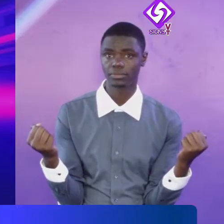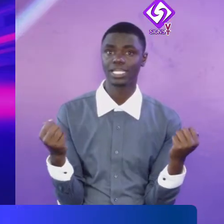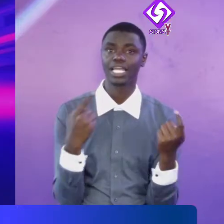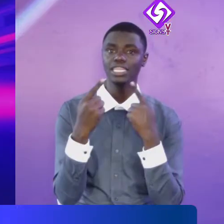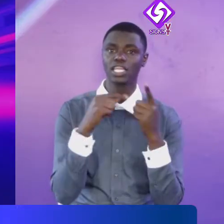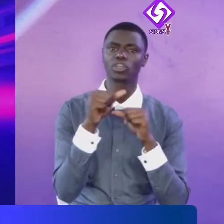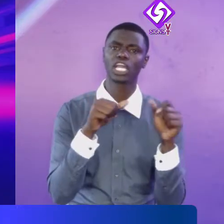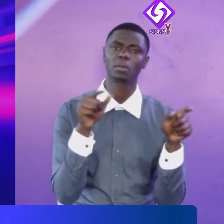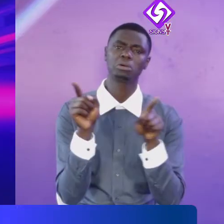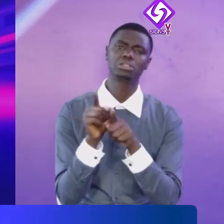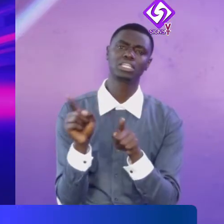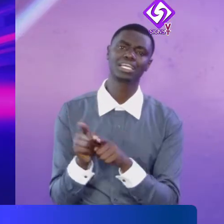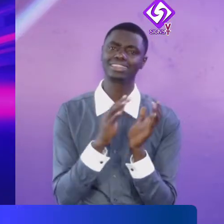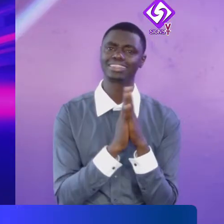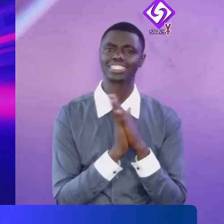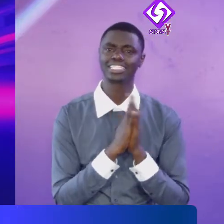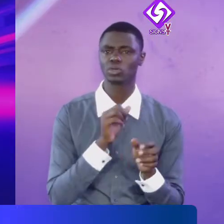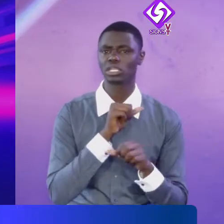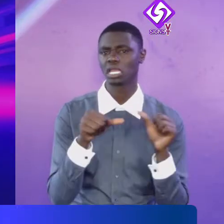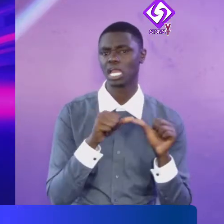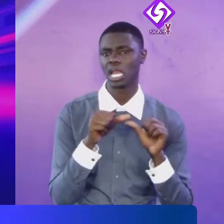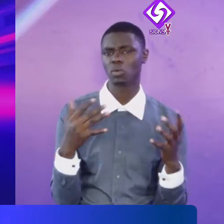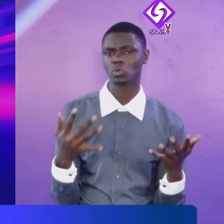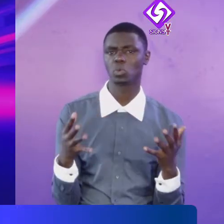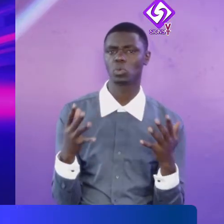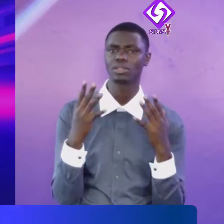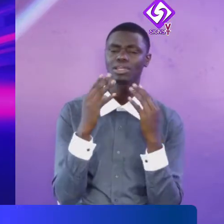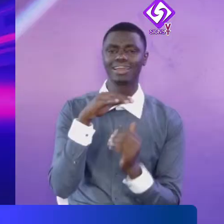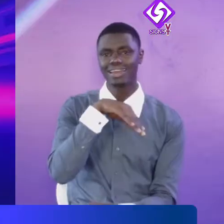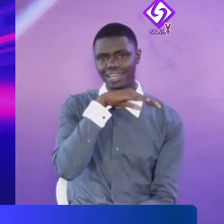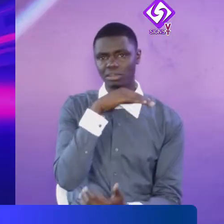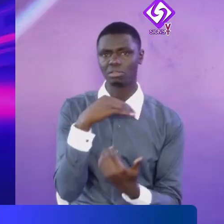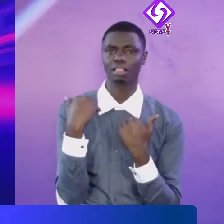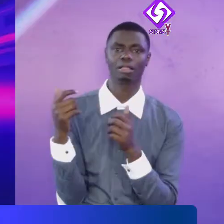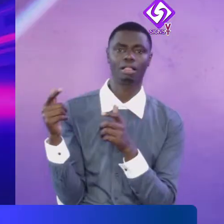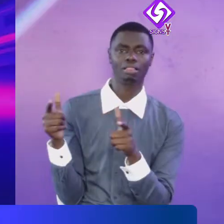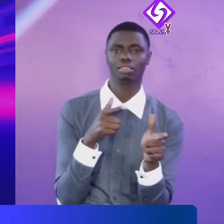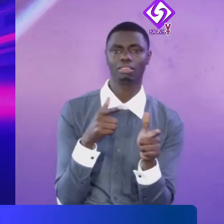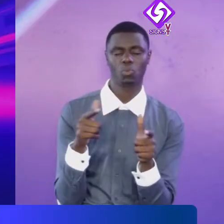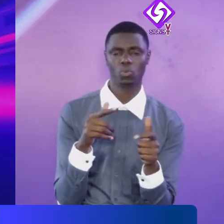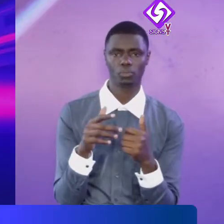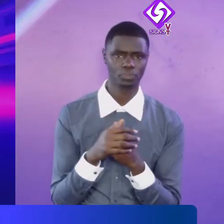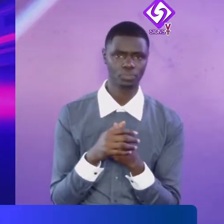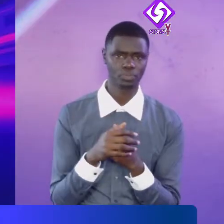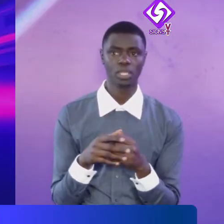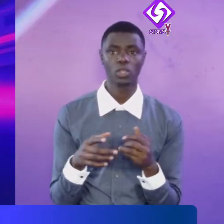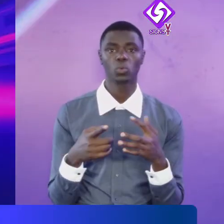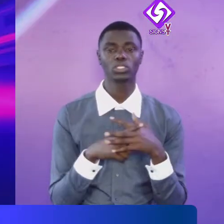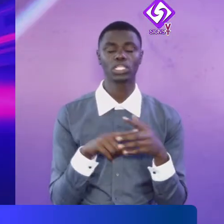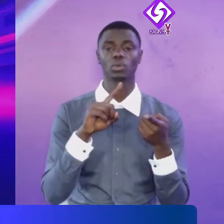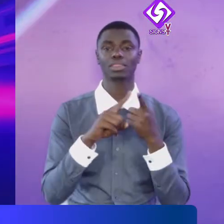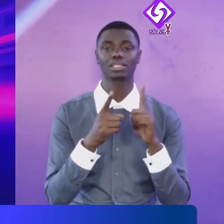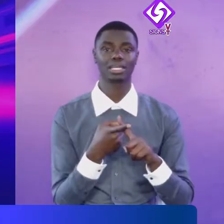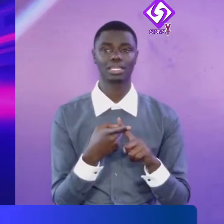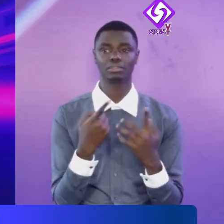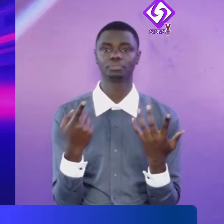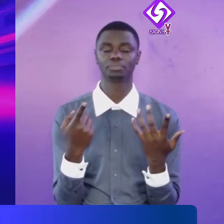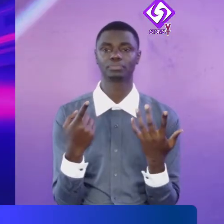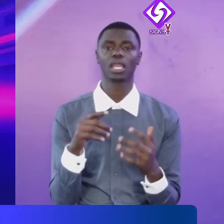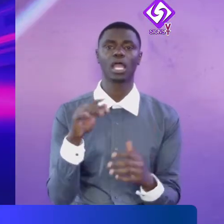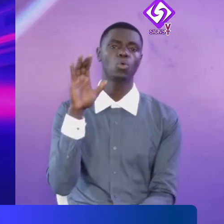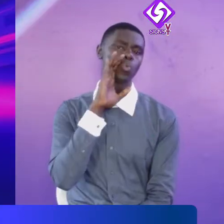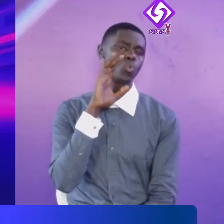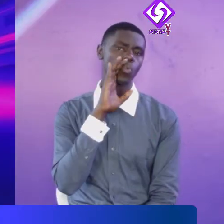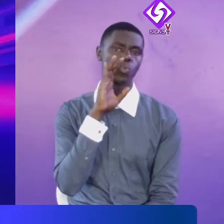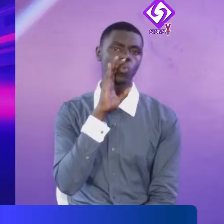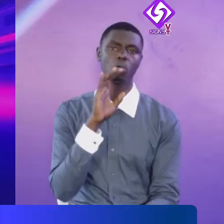same story about Raila Odinga's health wars. Now we start with the Standard. A vicious rumor